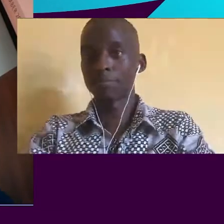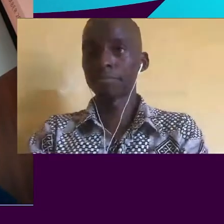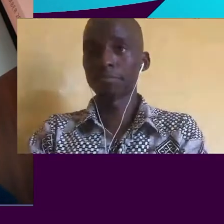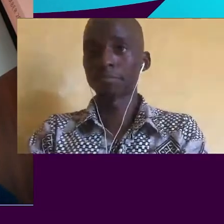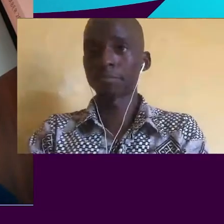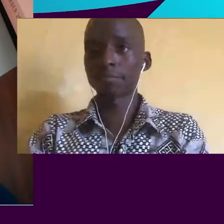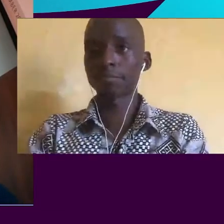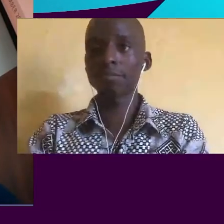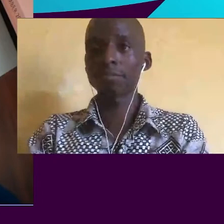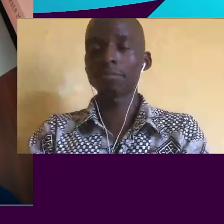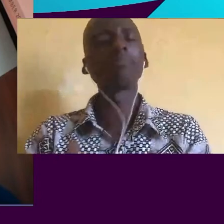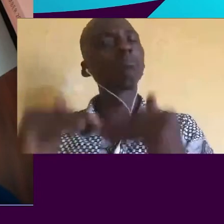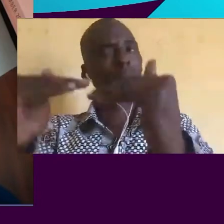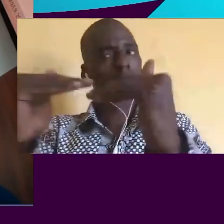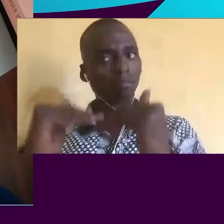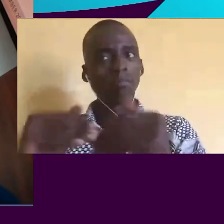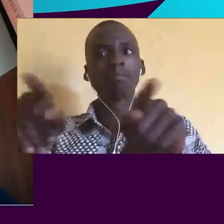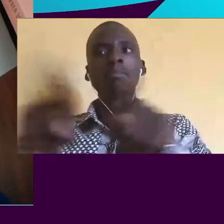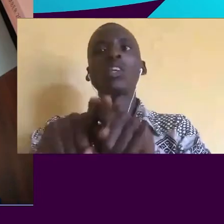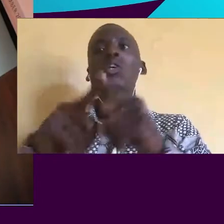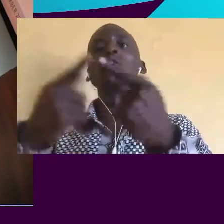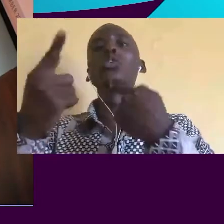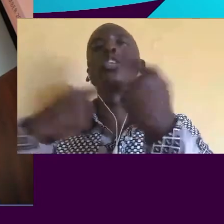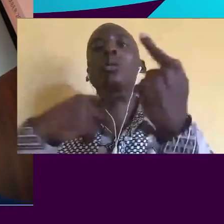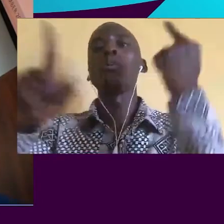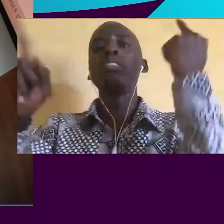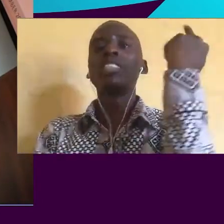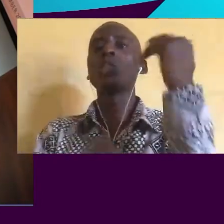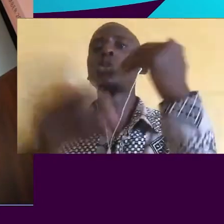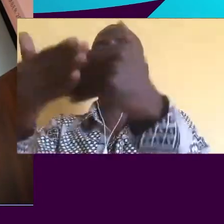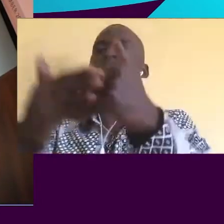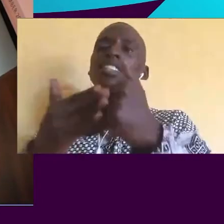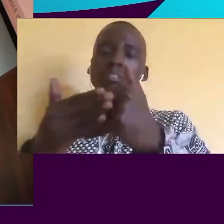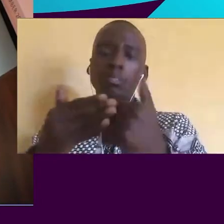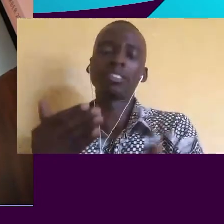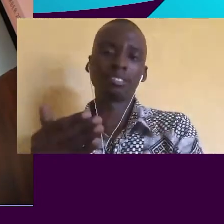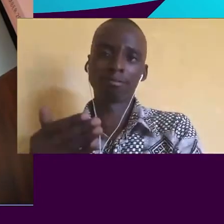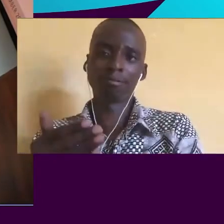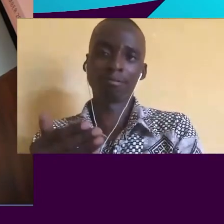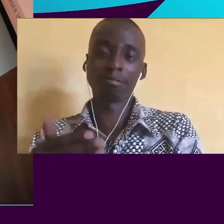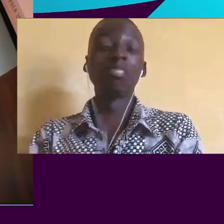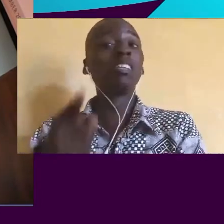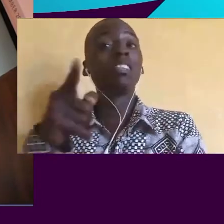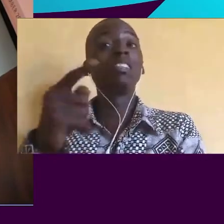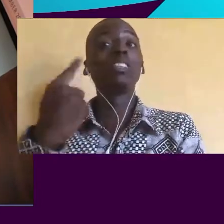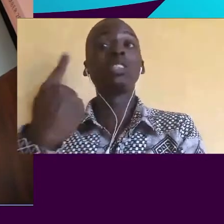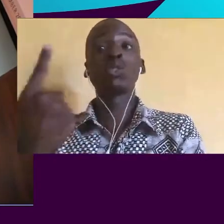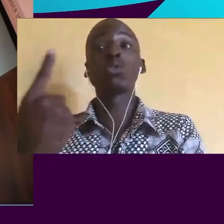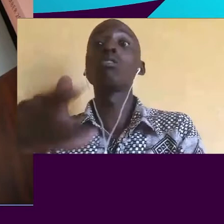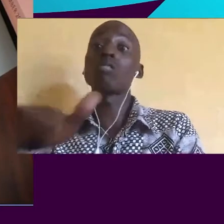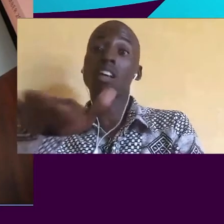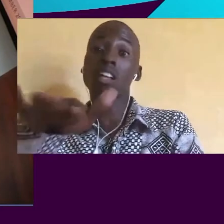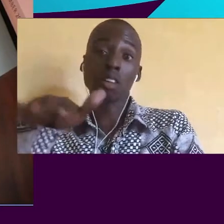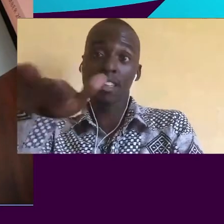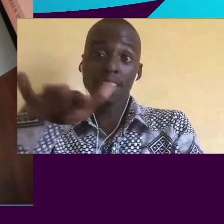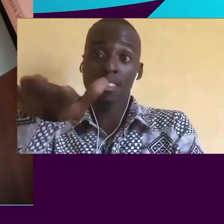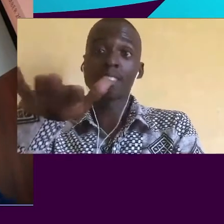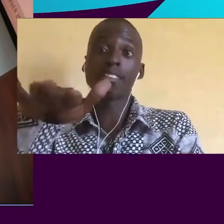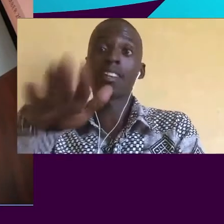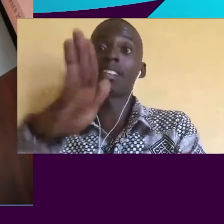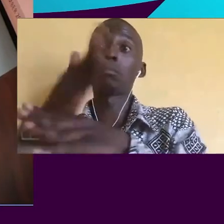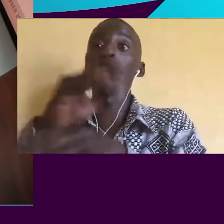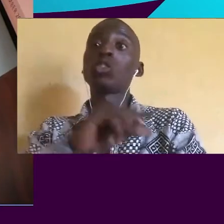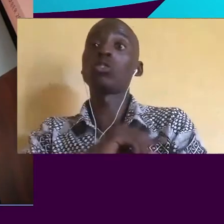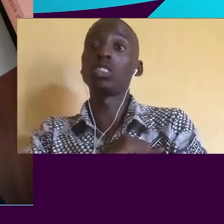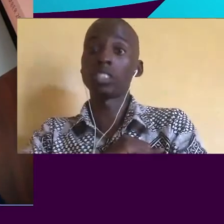talked about sexual harassment, ladies and gentlemen. This is one of our areas of concern as Minister of Gender, Labour